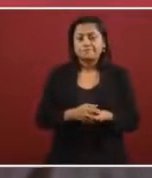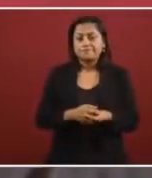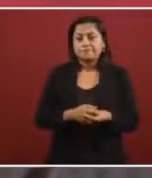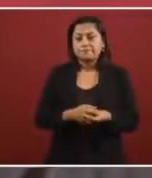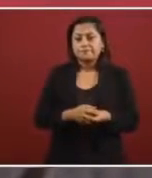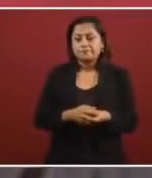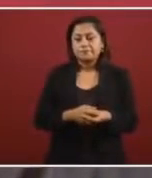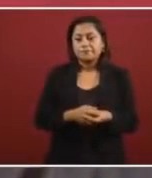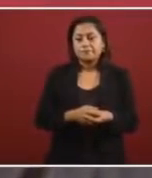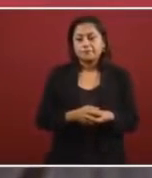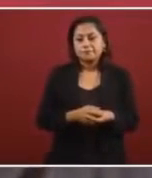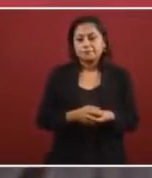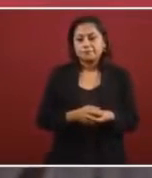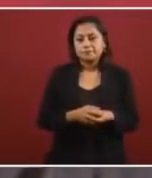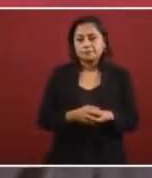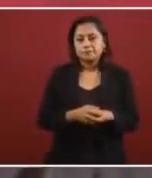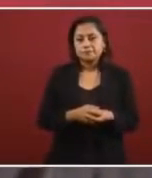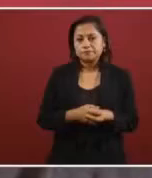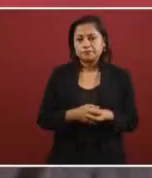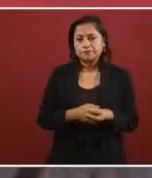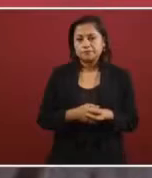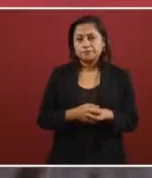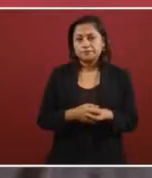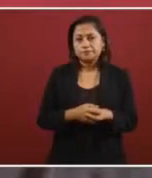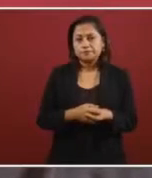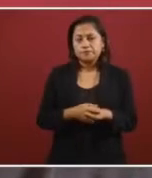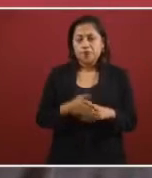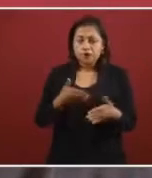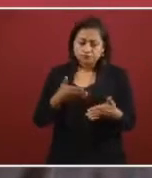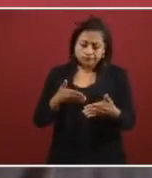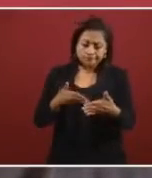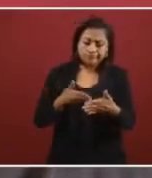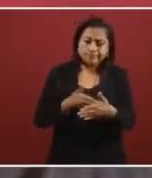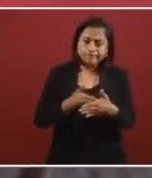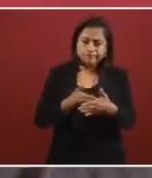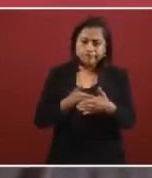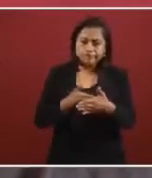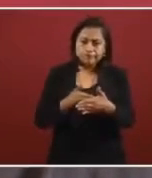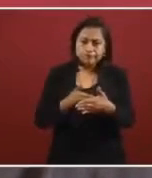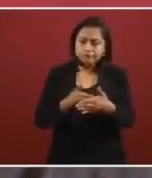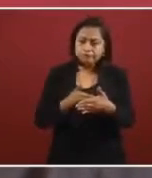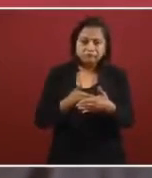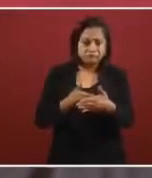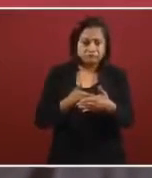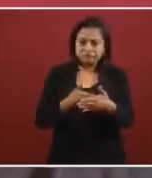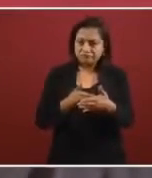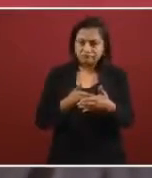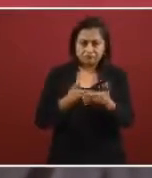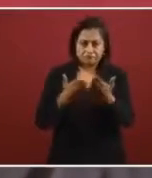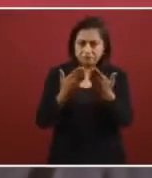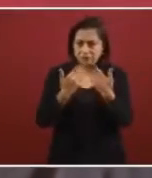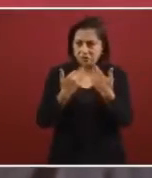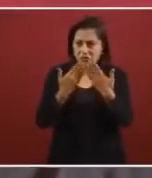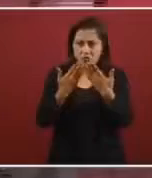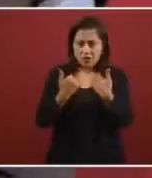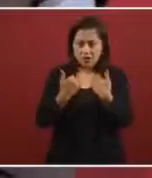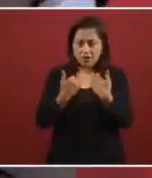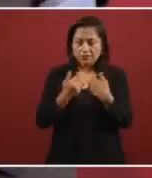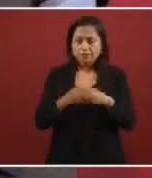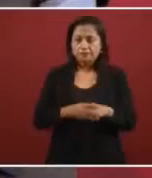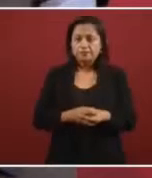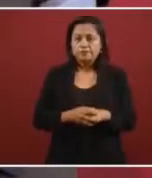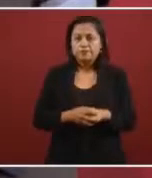hay There is no limitaciones limitations, ni materiales.